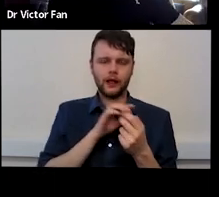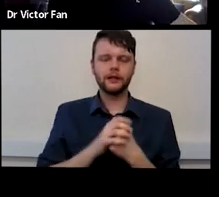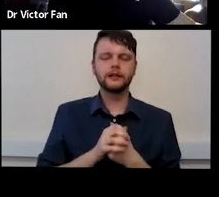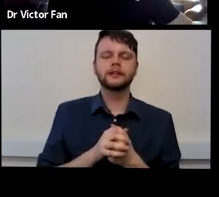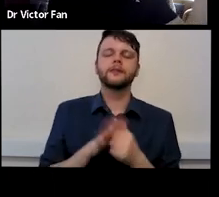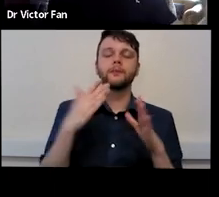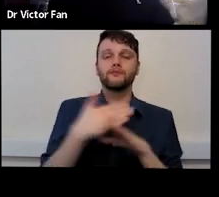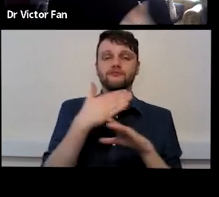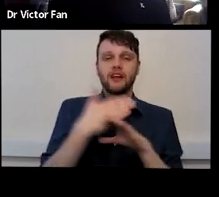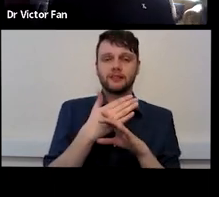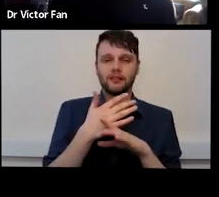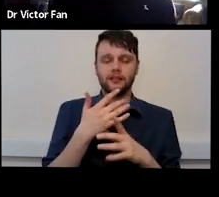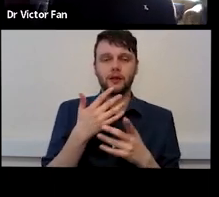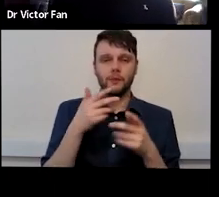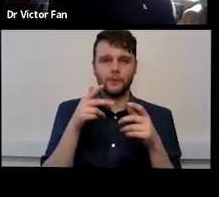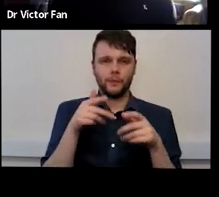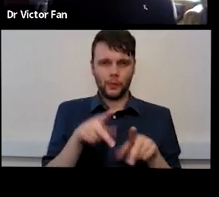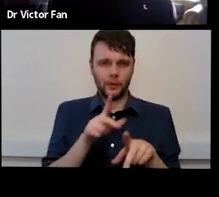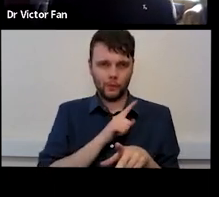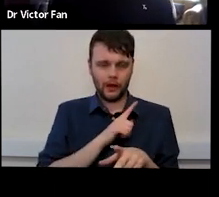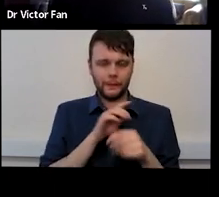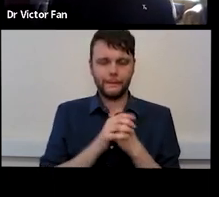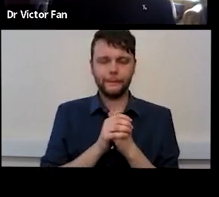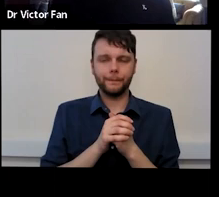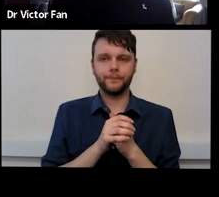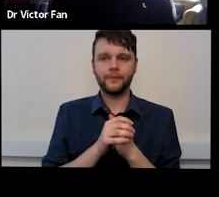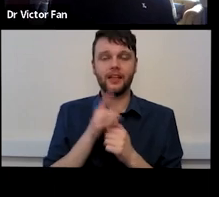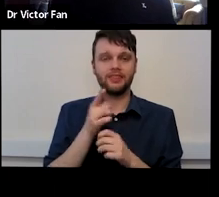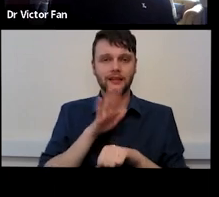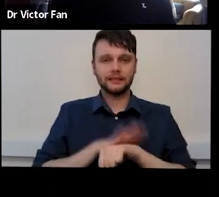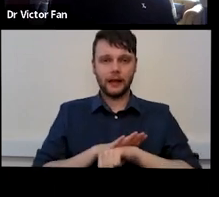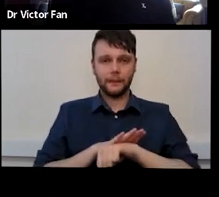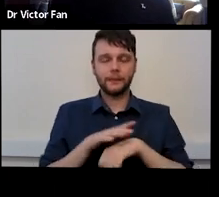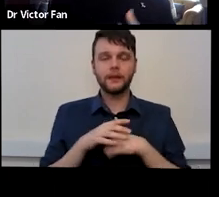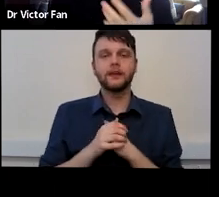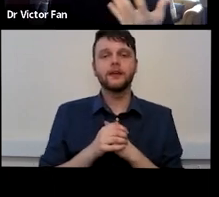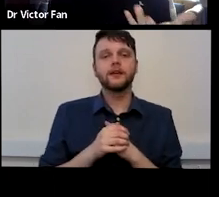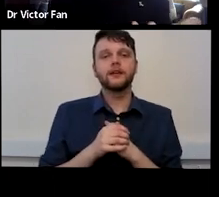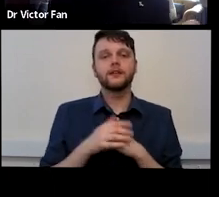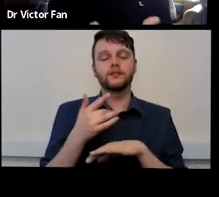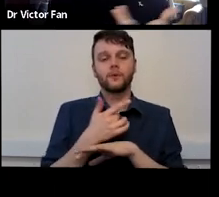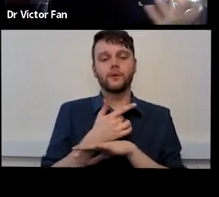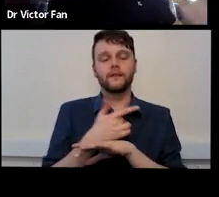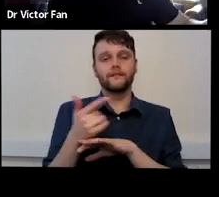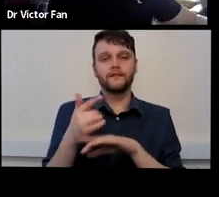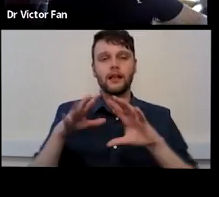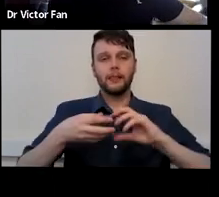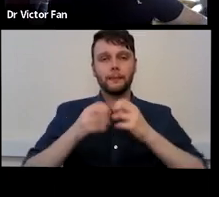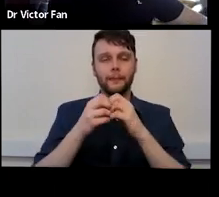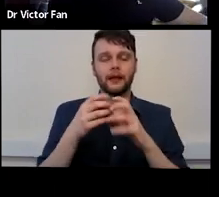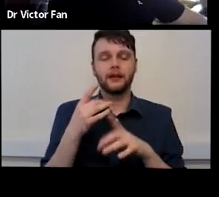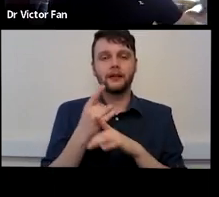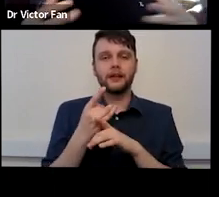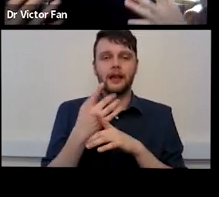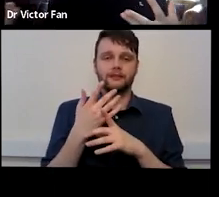first. The practical function is that at that time, the filmmakers in America and also in China, they